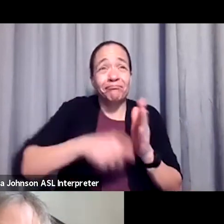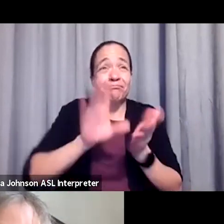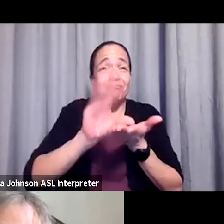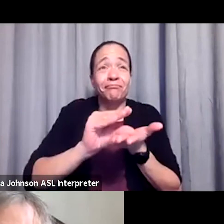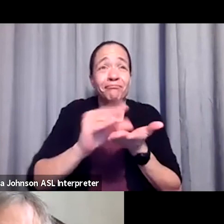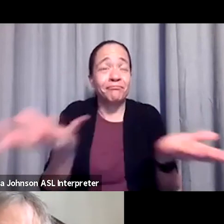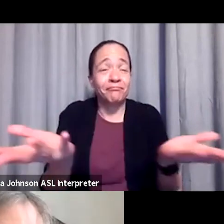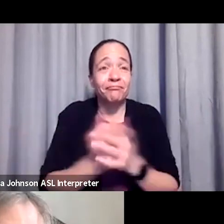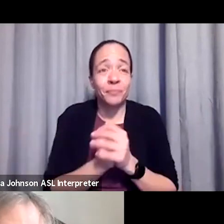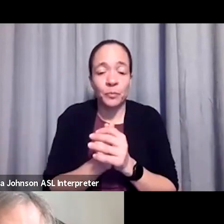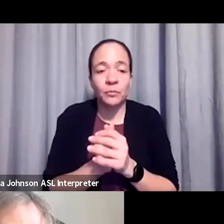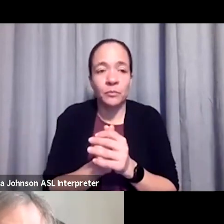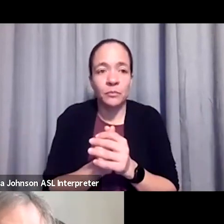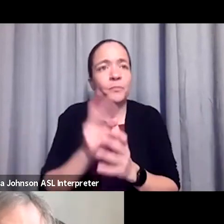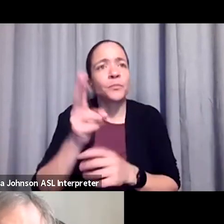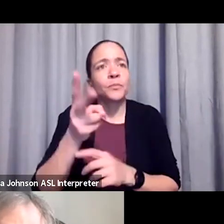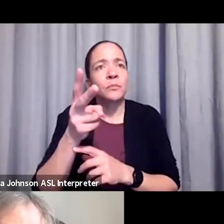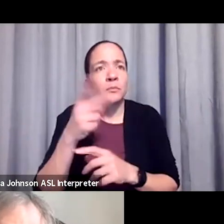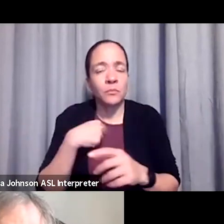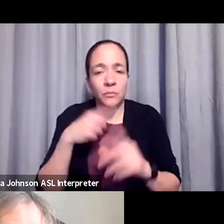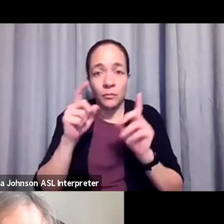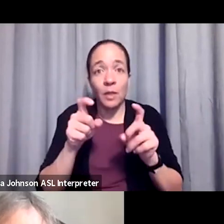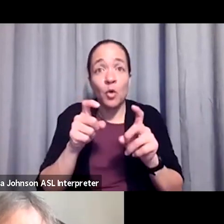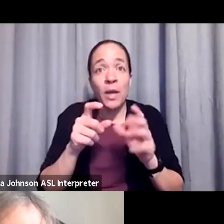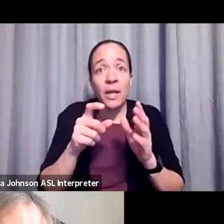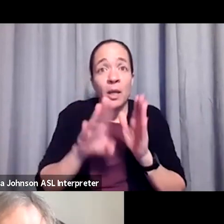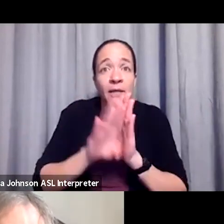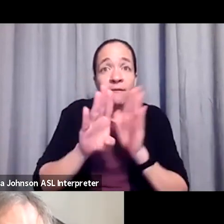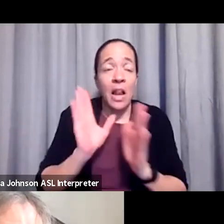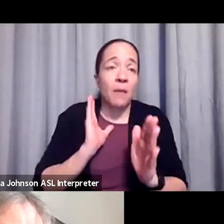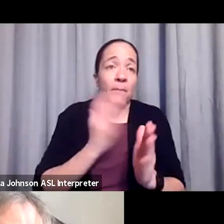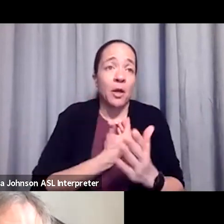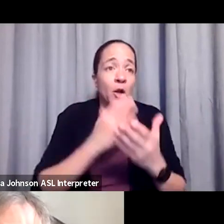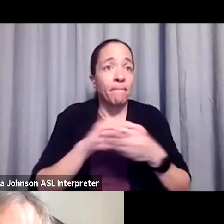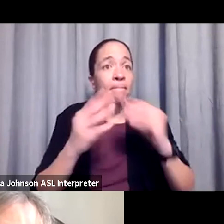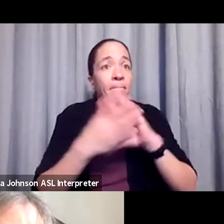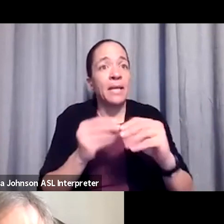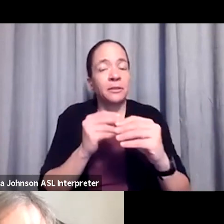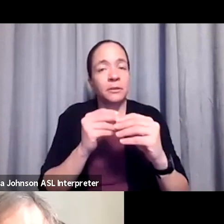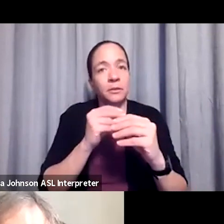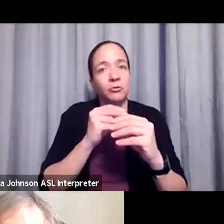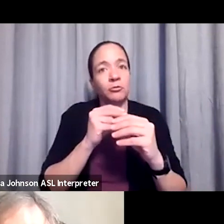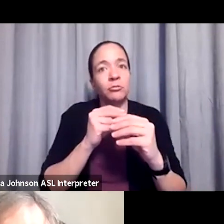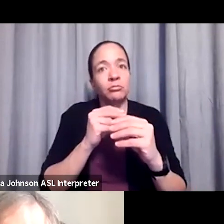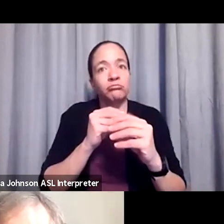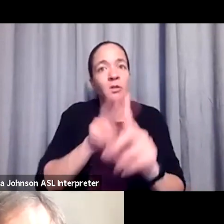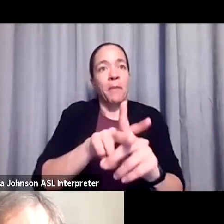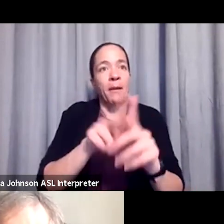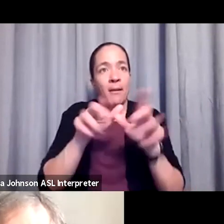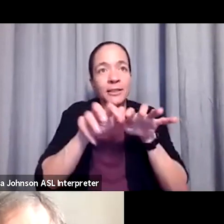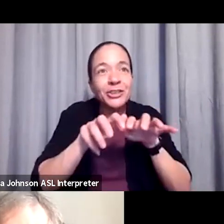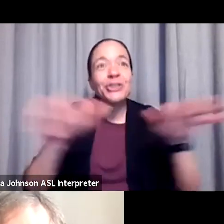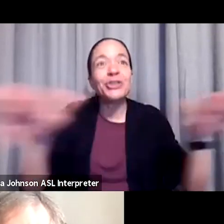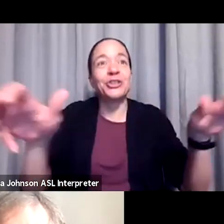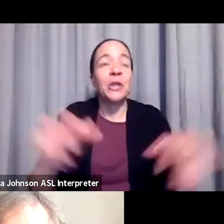And the second one, should we design our messaging to appeal as many as possible? And that is the age-old tension, if you to